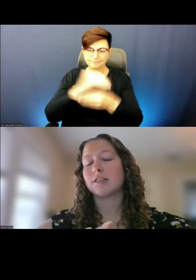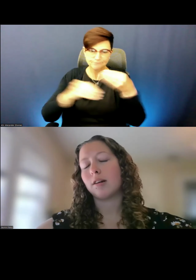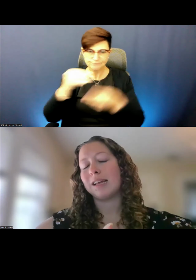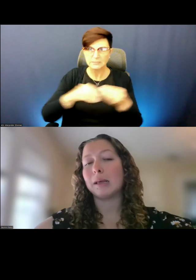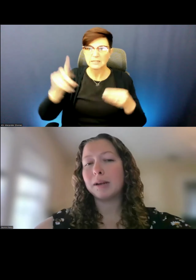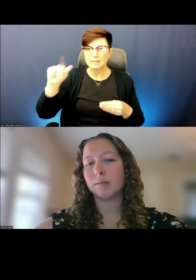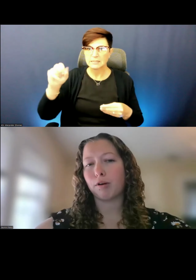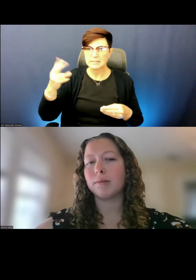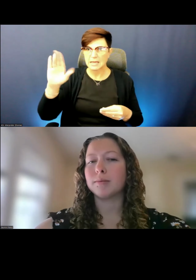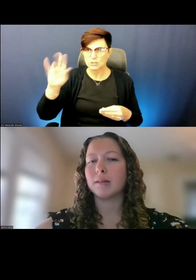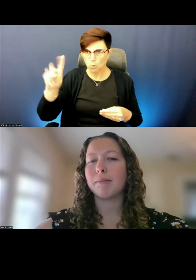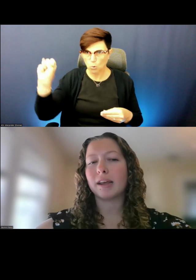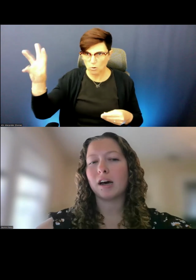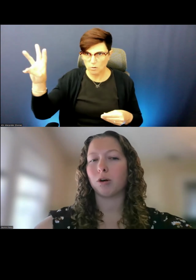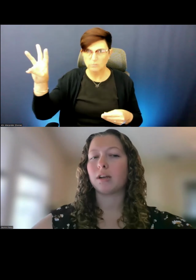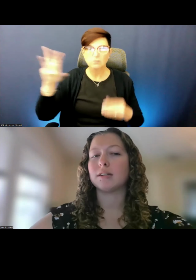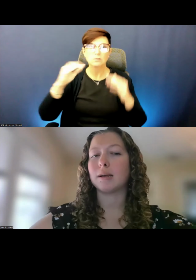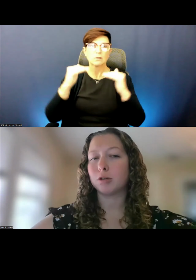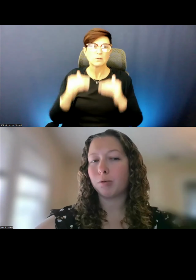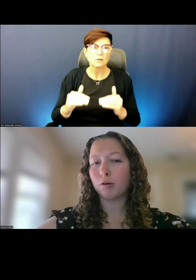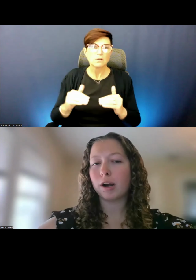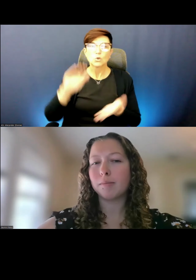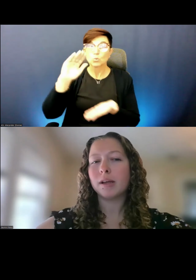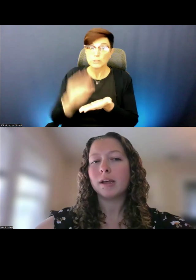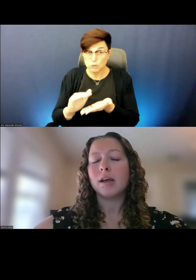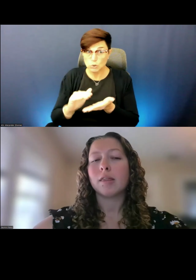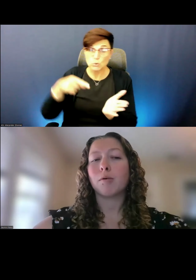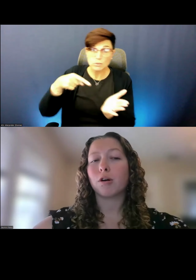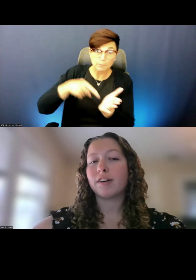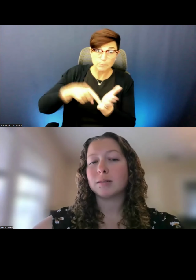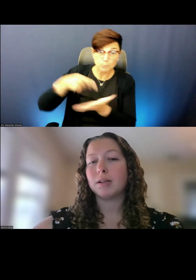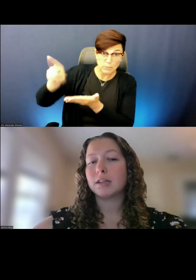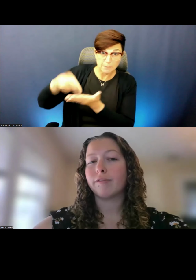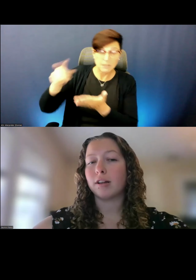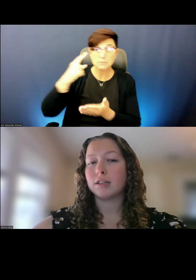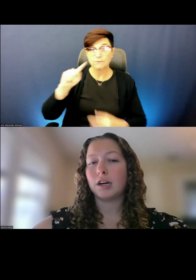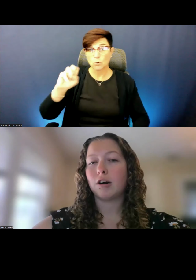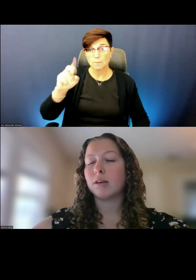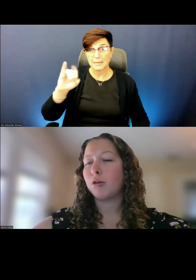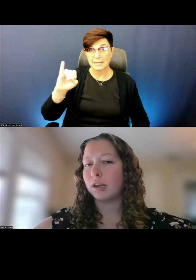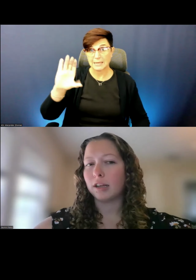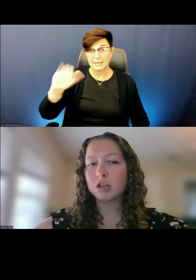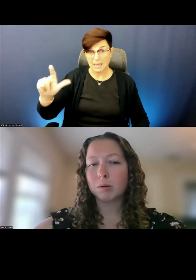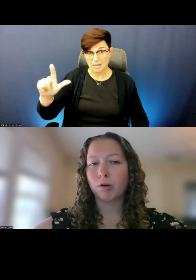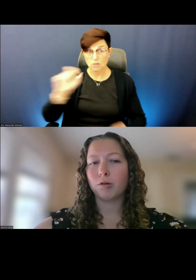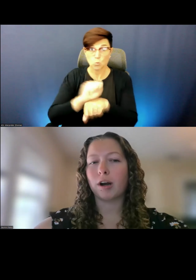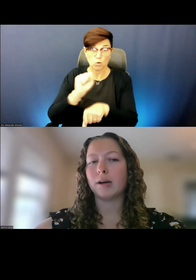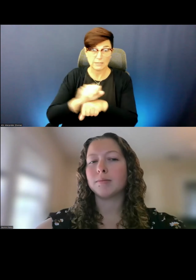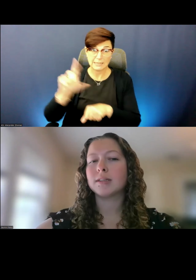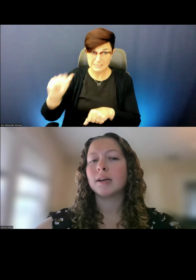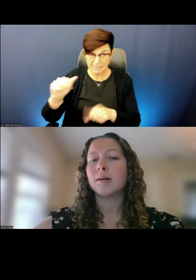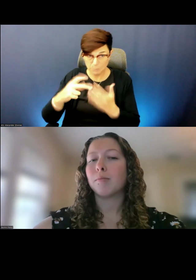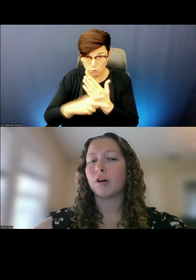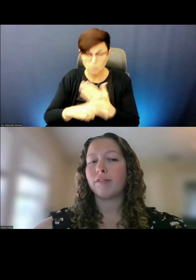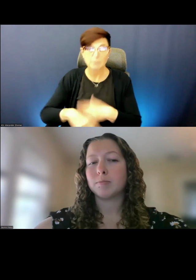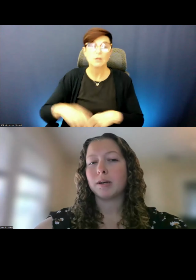or eliminate the premiums in the Medi-Cal Working Disabled program, more investments in volunteer and community engagement